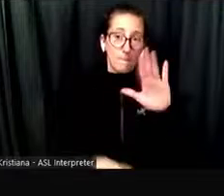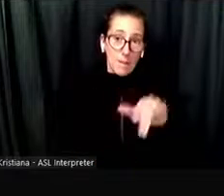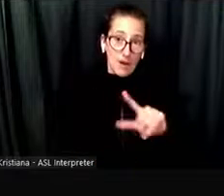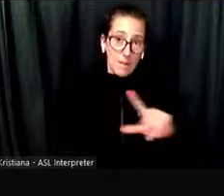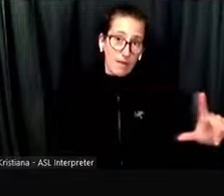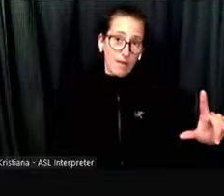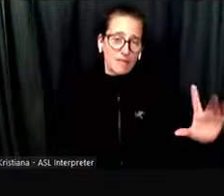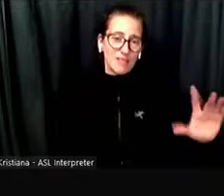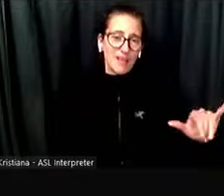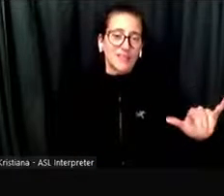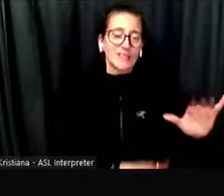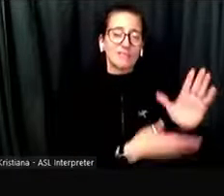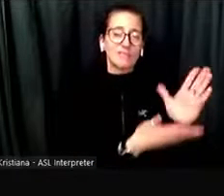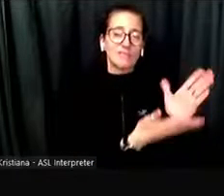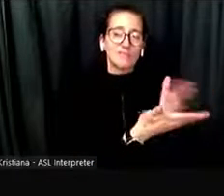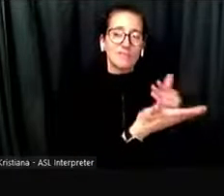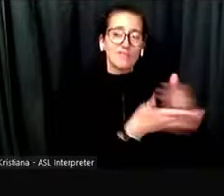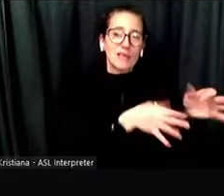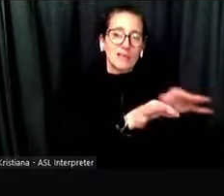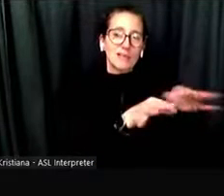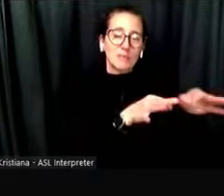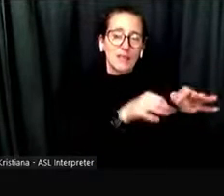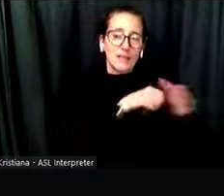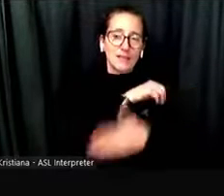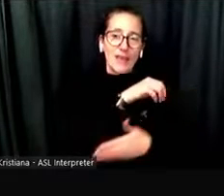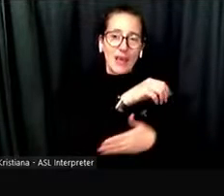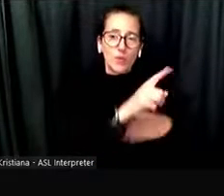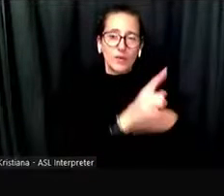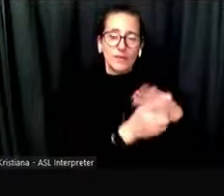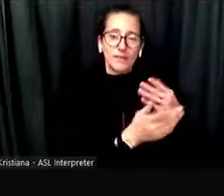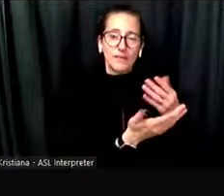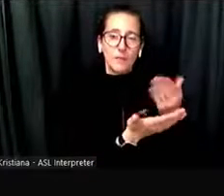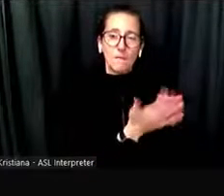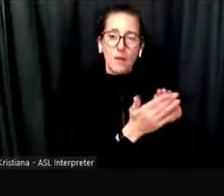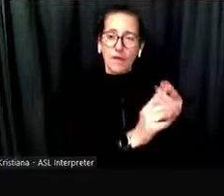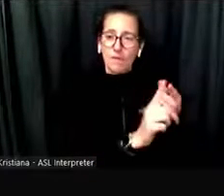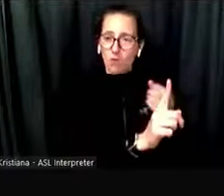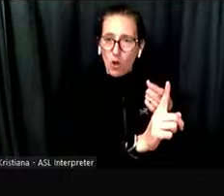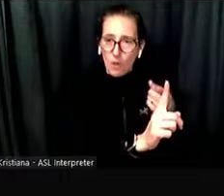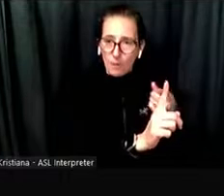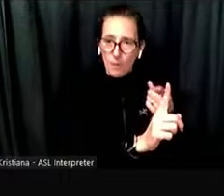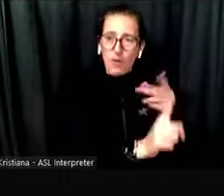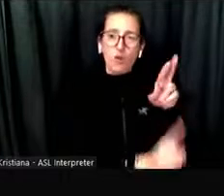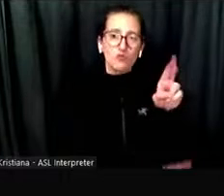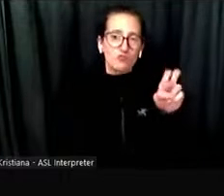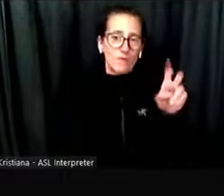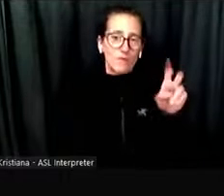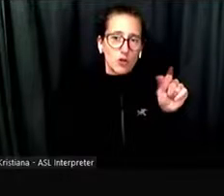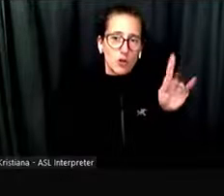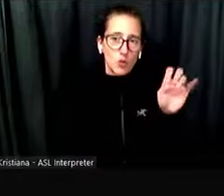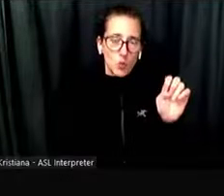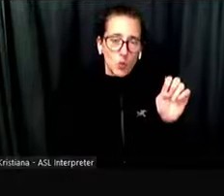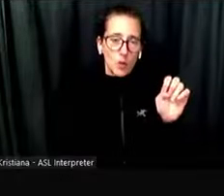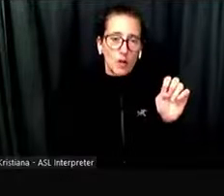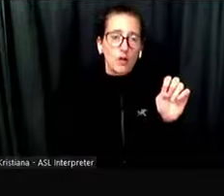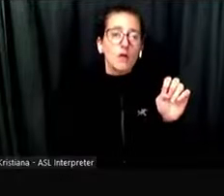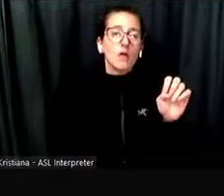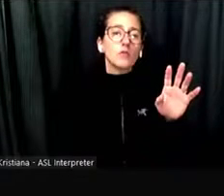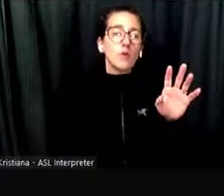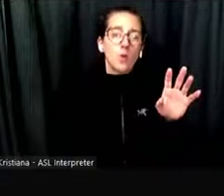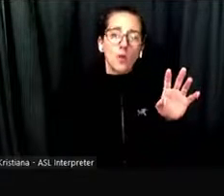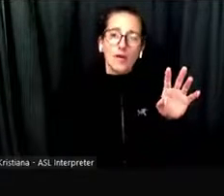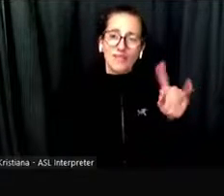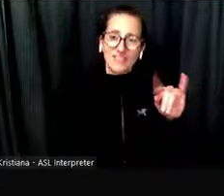county's revenue sources. You can see that we have a pretty good distribution from taxes, from intergovernmental